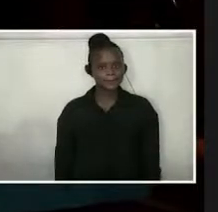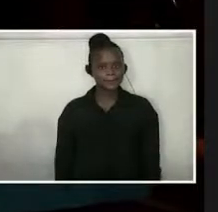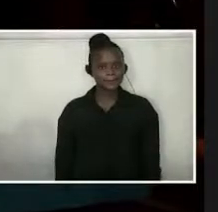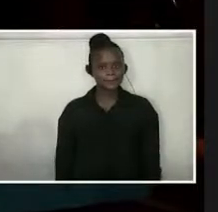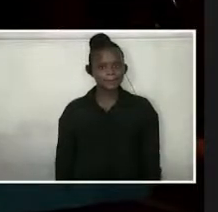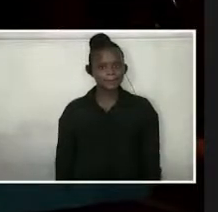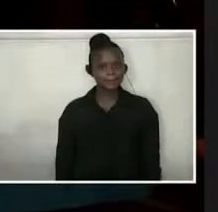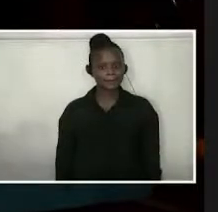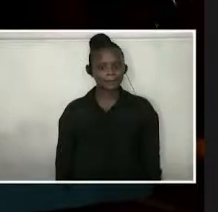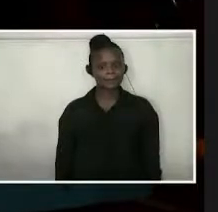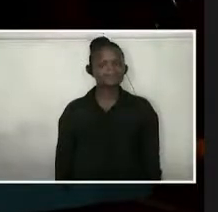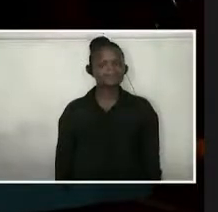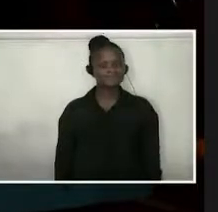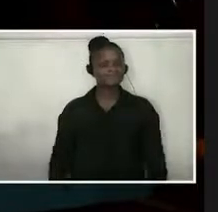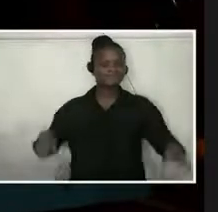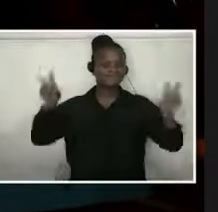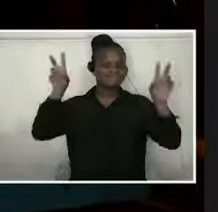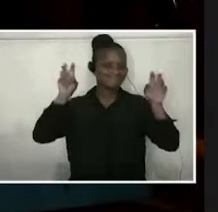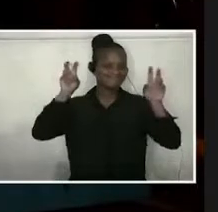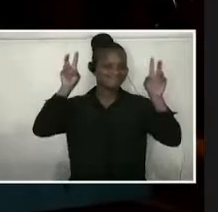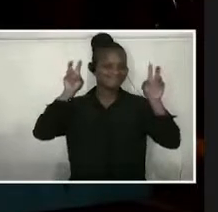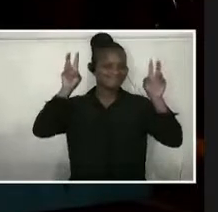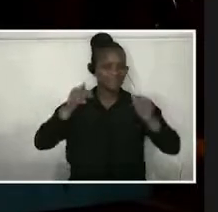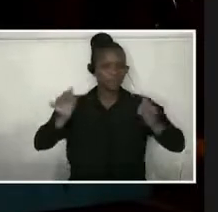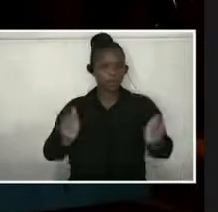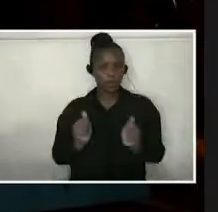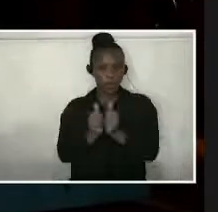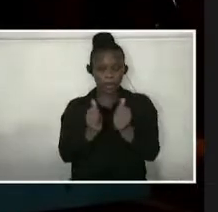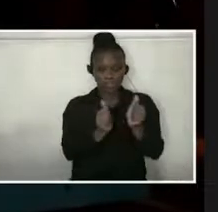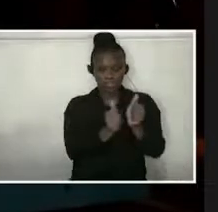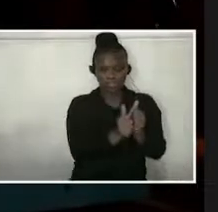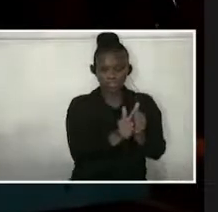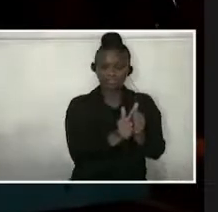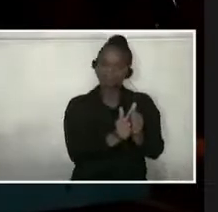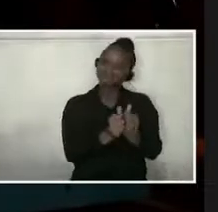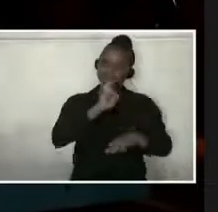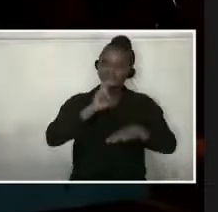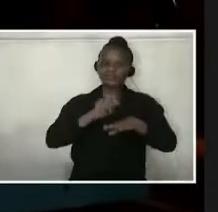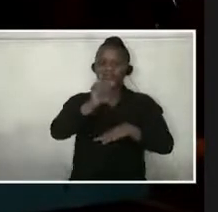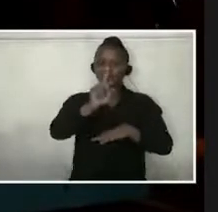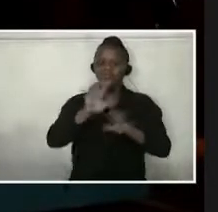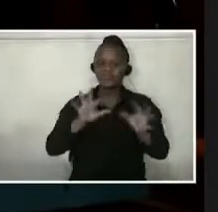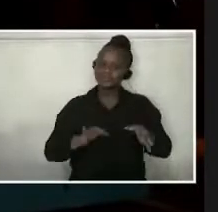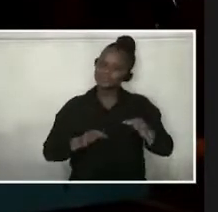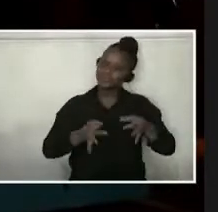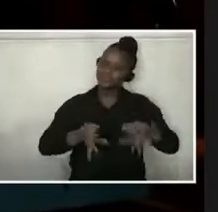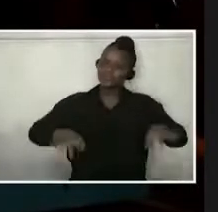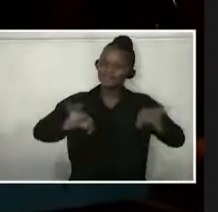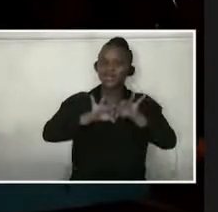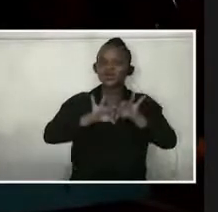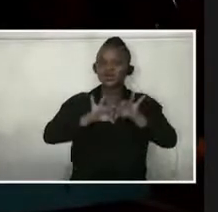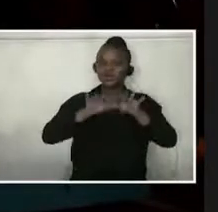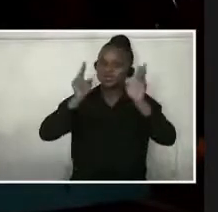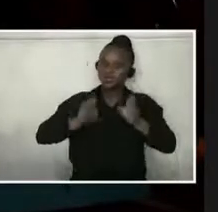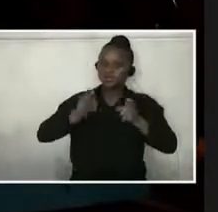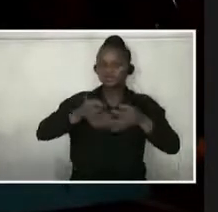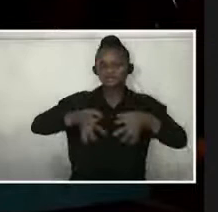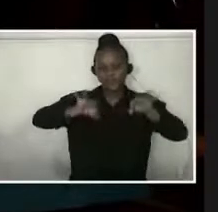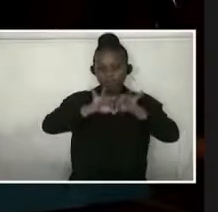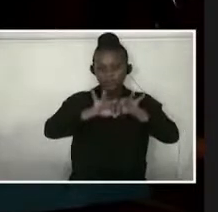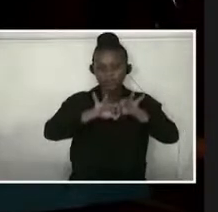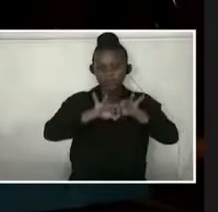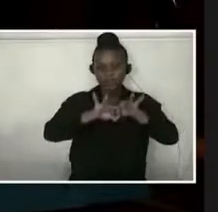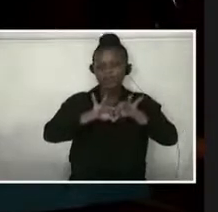coalition needs to be informed with values and principles of service delivery as opposed to power, abuse, and